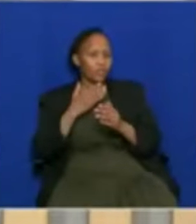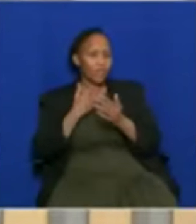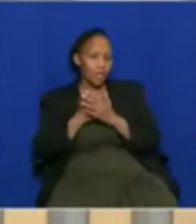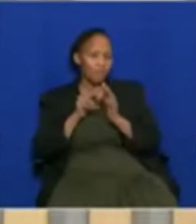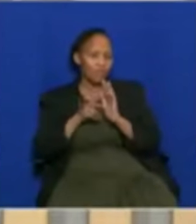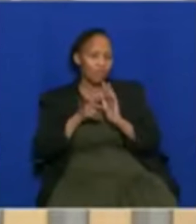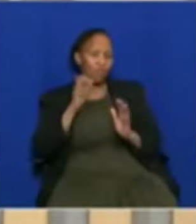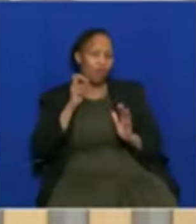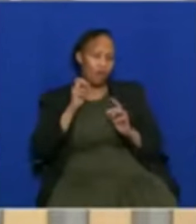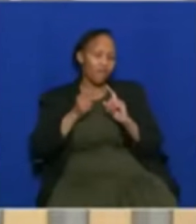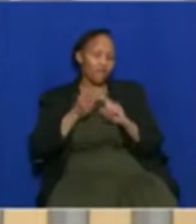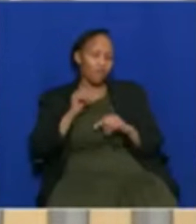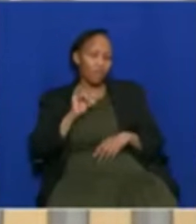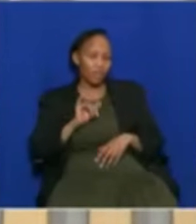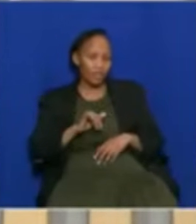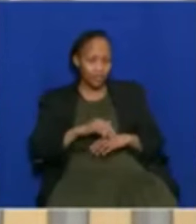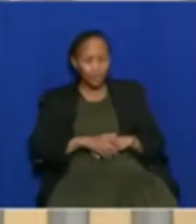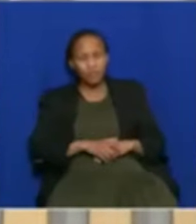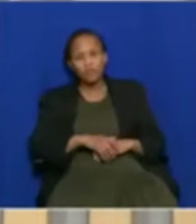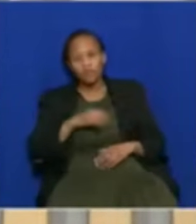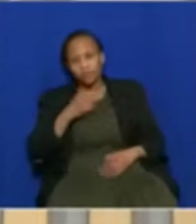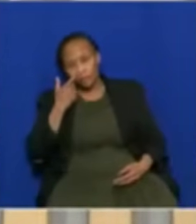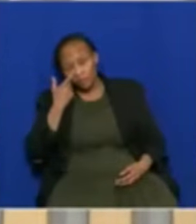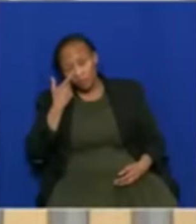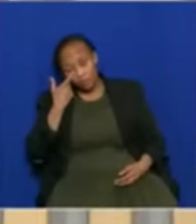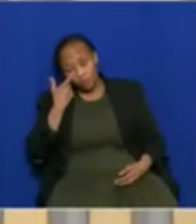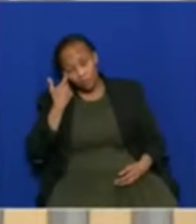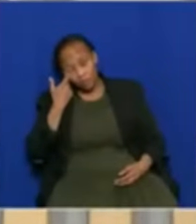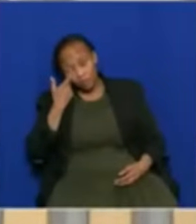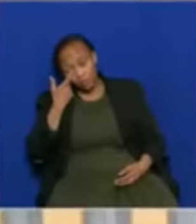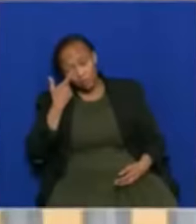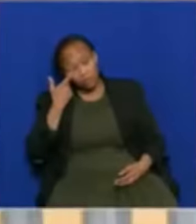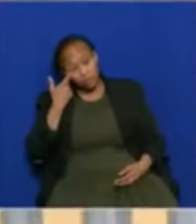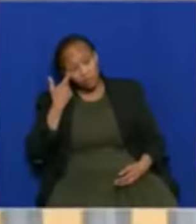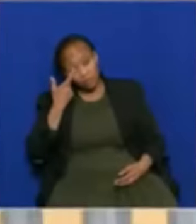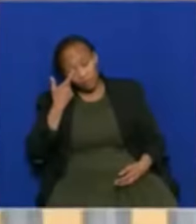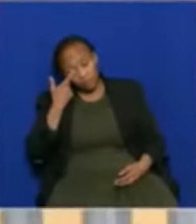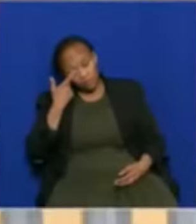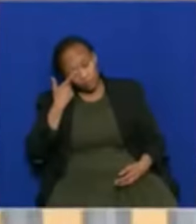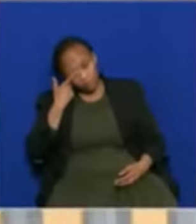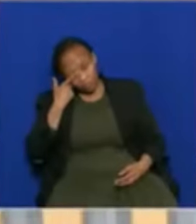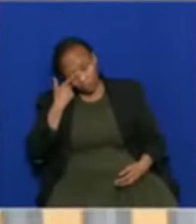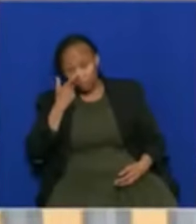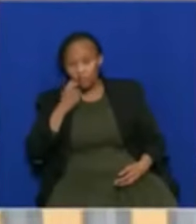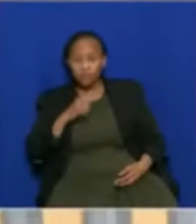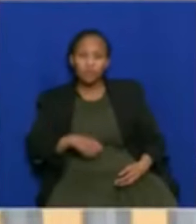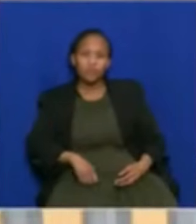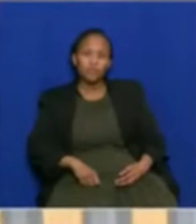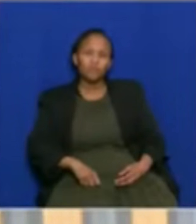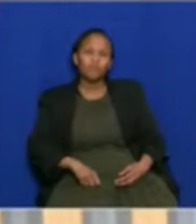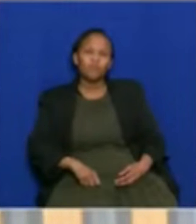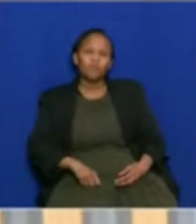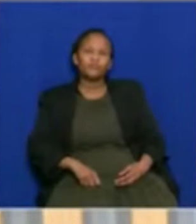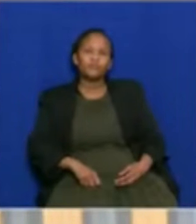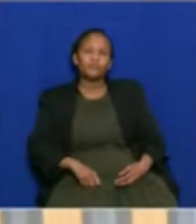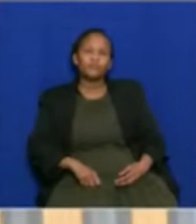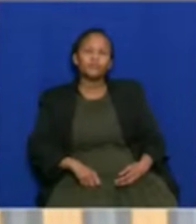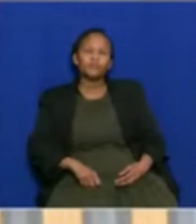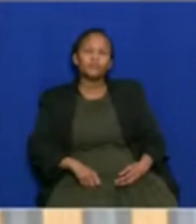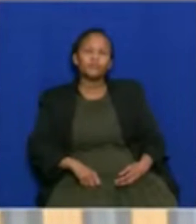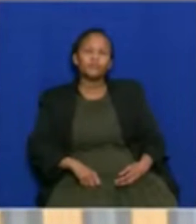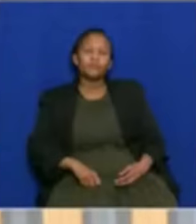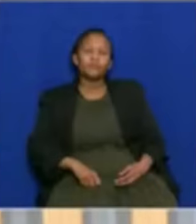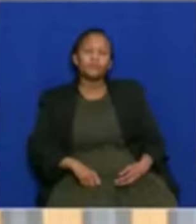Maybe related to the, sorry, Mr. Let me just finish off here. Yes, Commissioner. You're not suggesting, where you